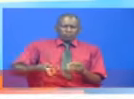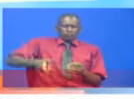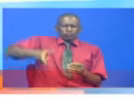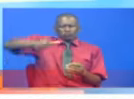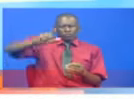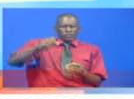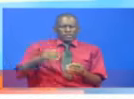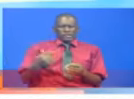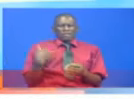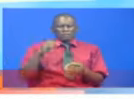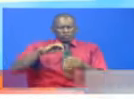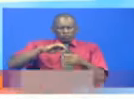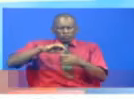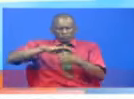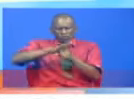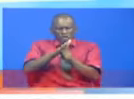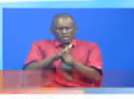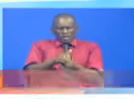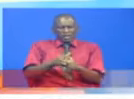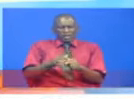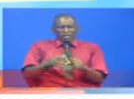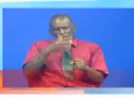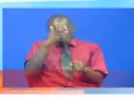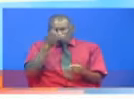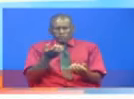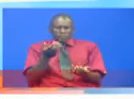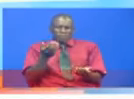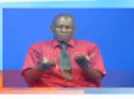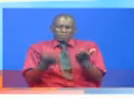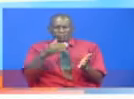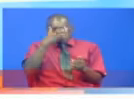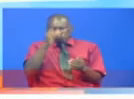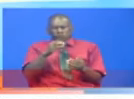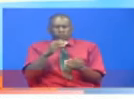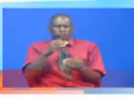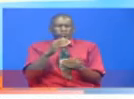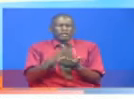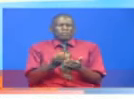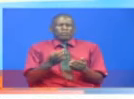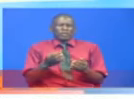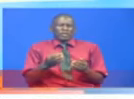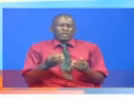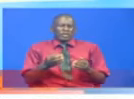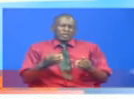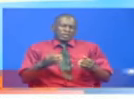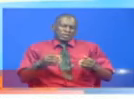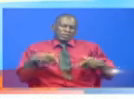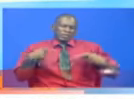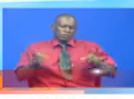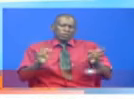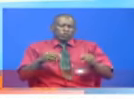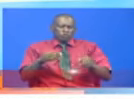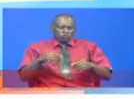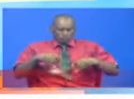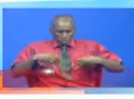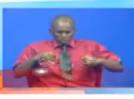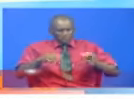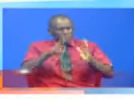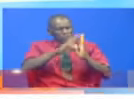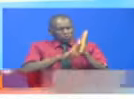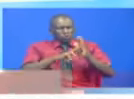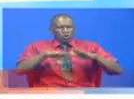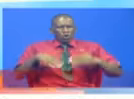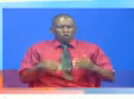transmission, perhaps as a result of some of the relaxations we have seen, or because people have decided to